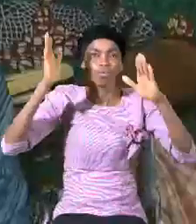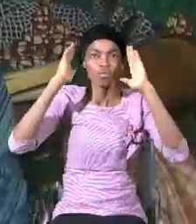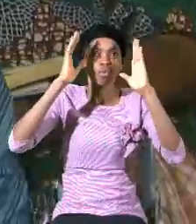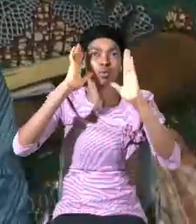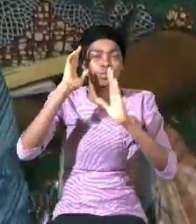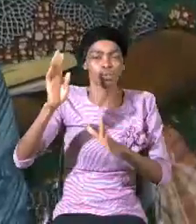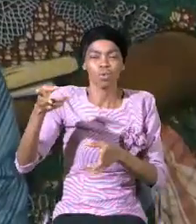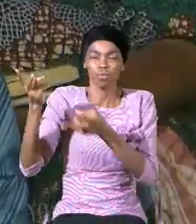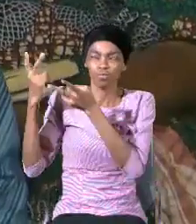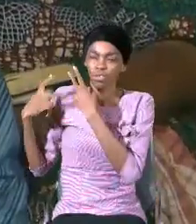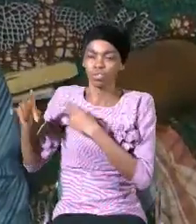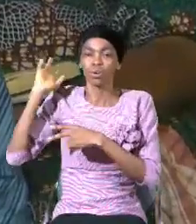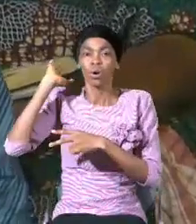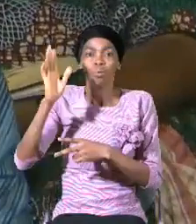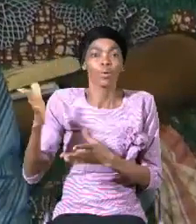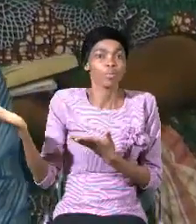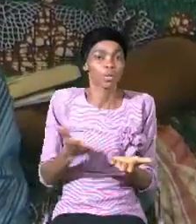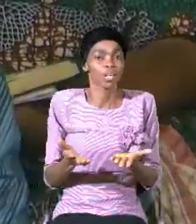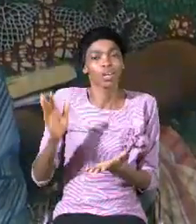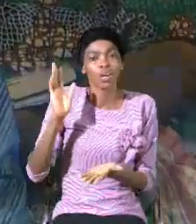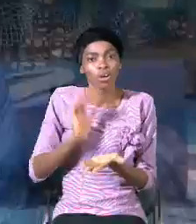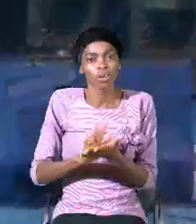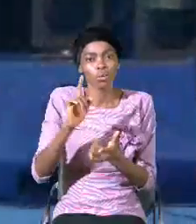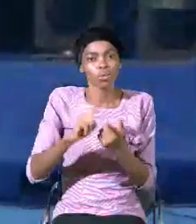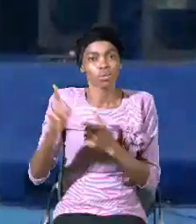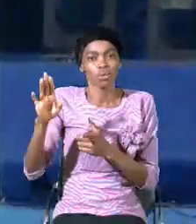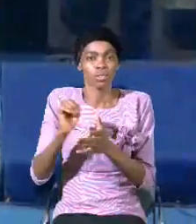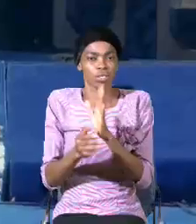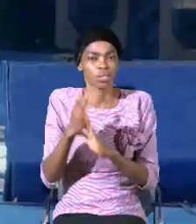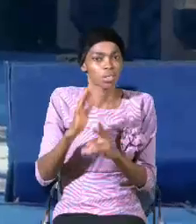your activities, your actions, your habit,